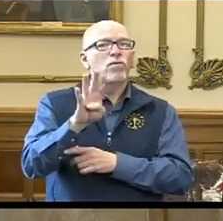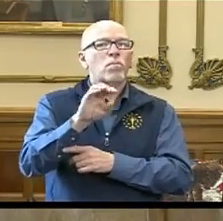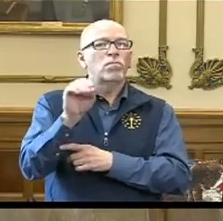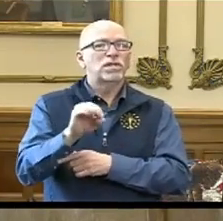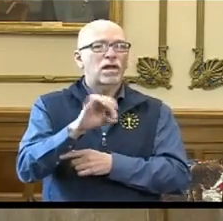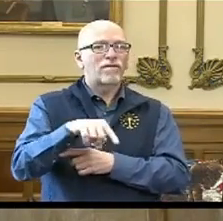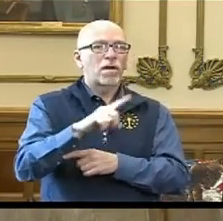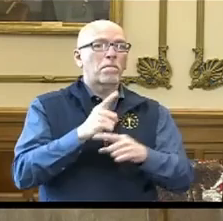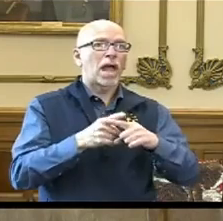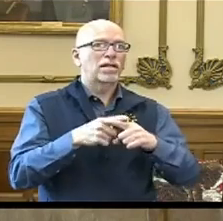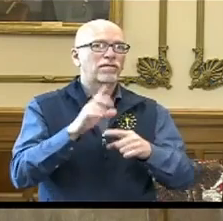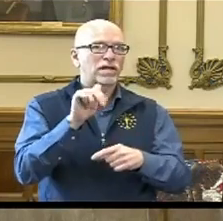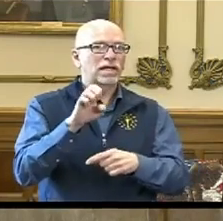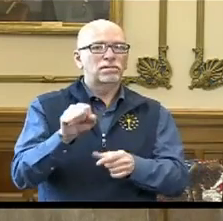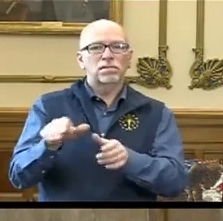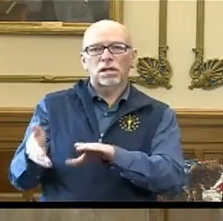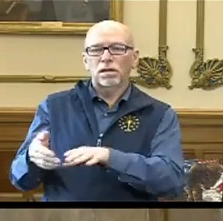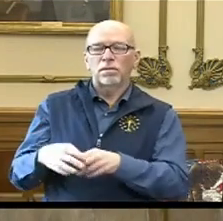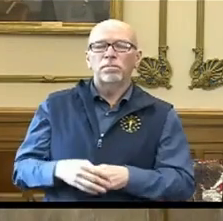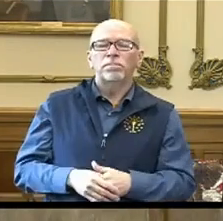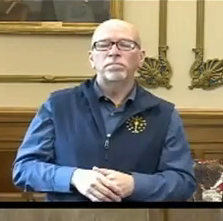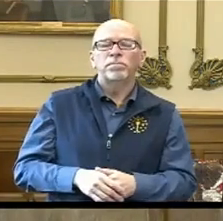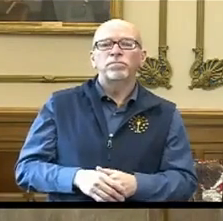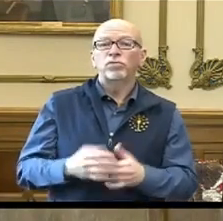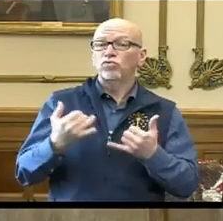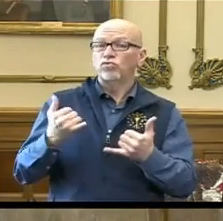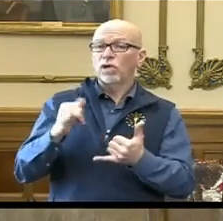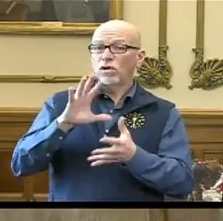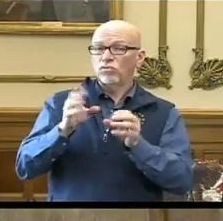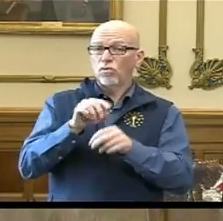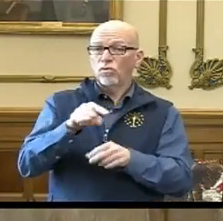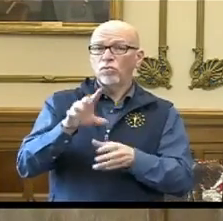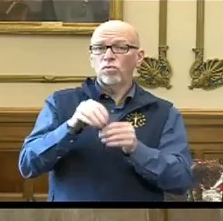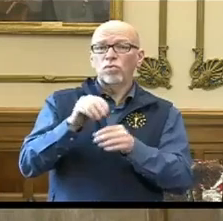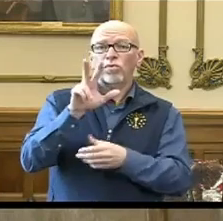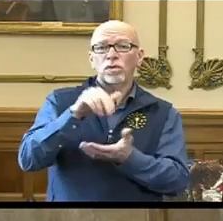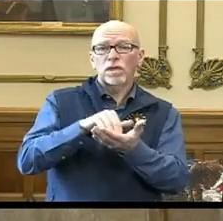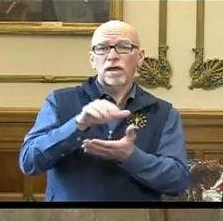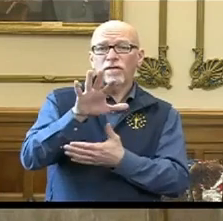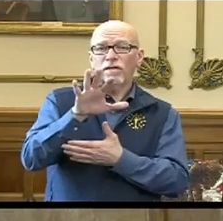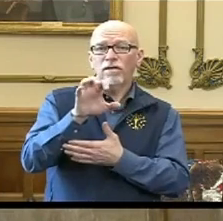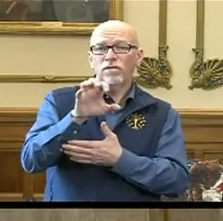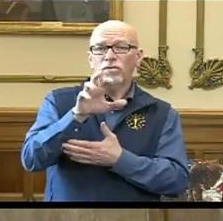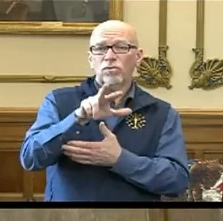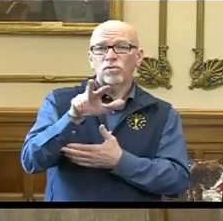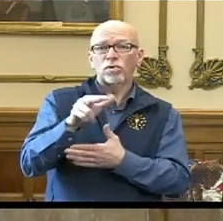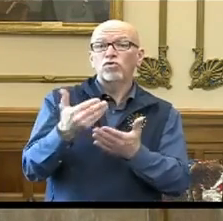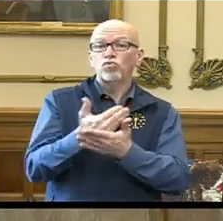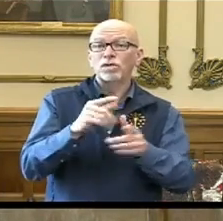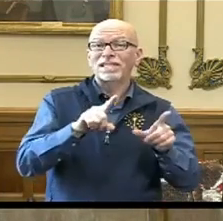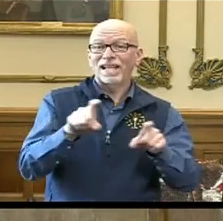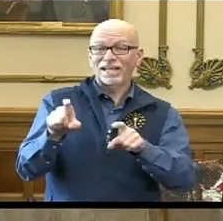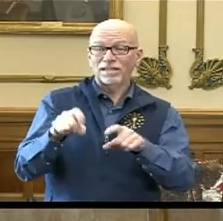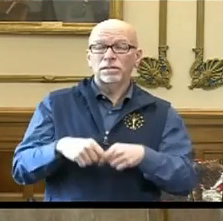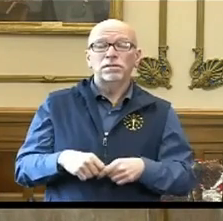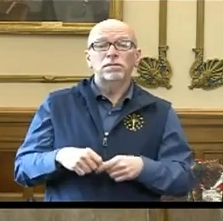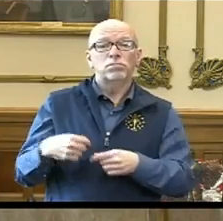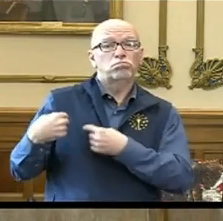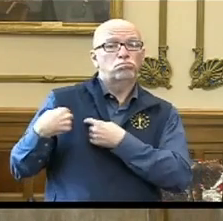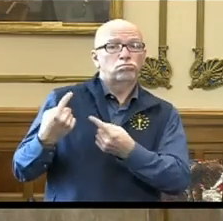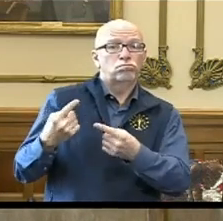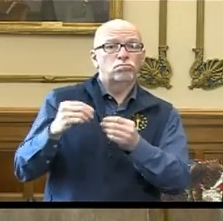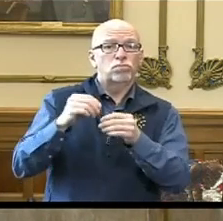our confirmed positive cases. Today's totals include 3,533 new tests. To date, more